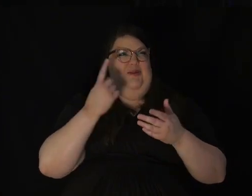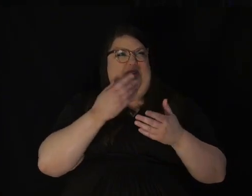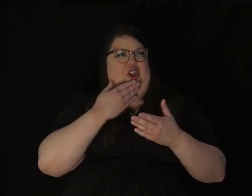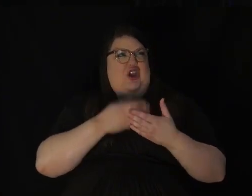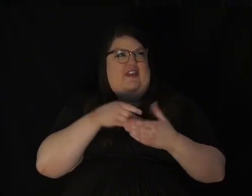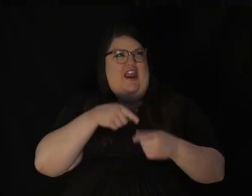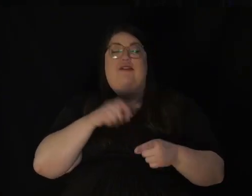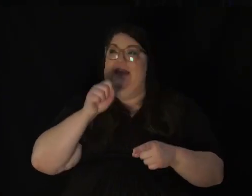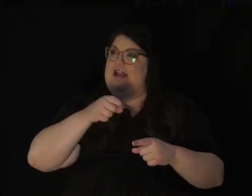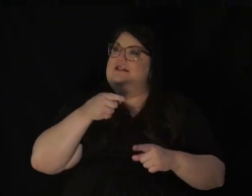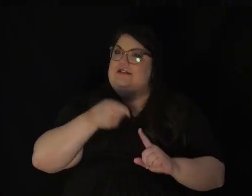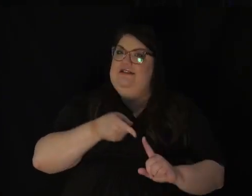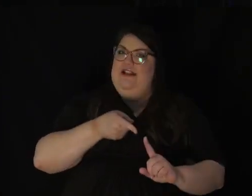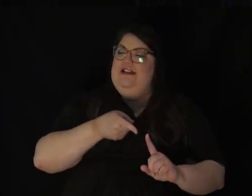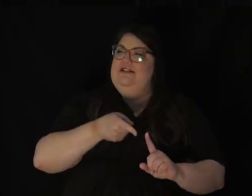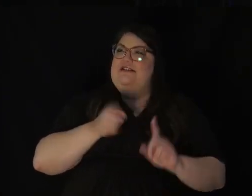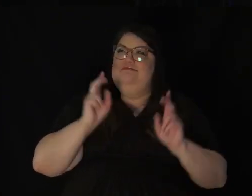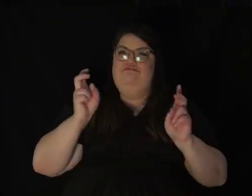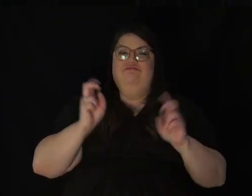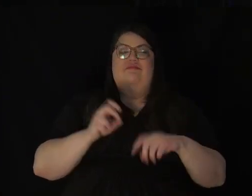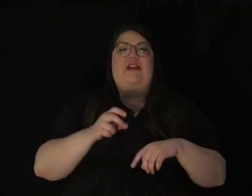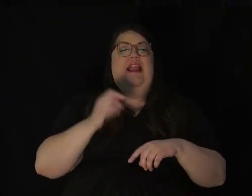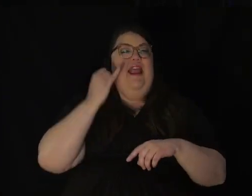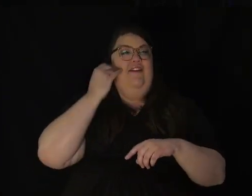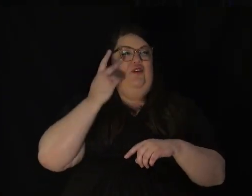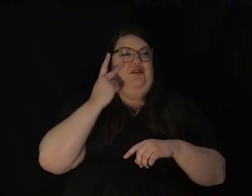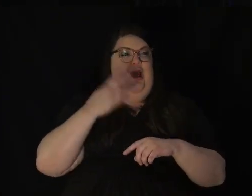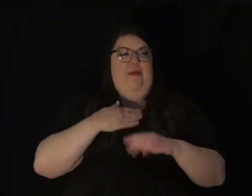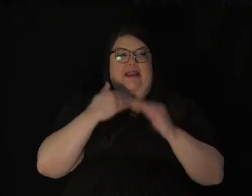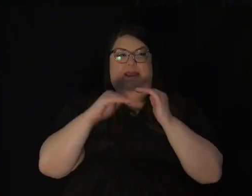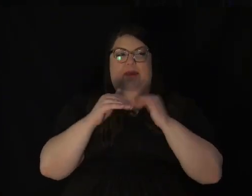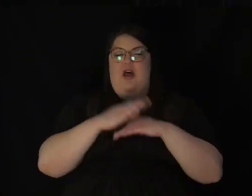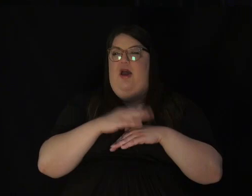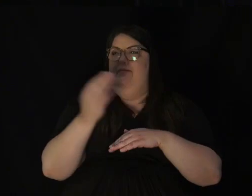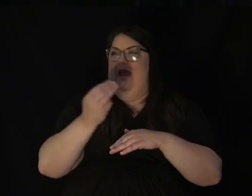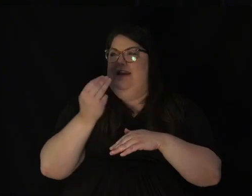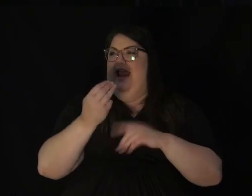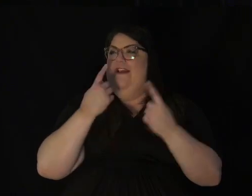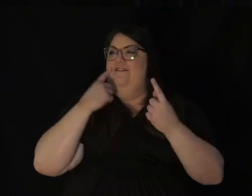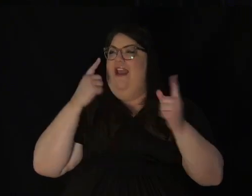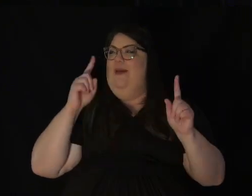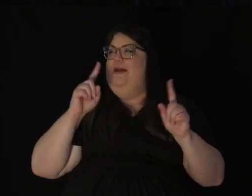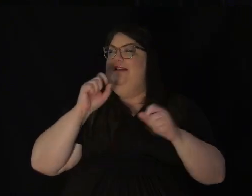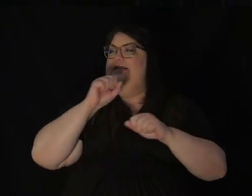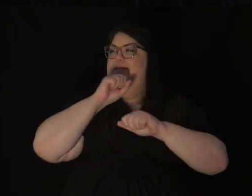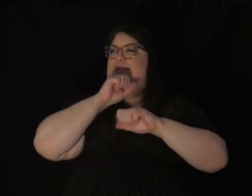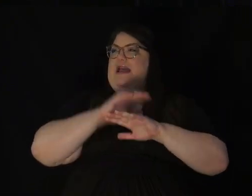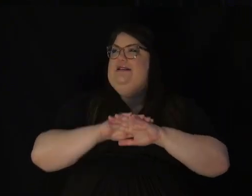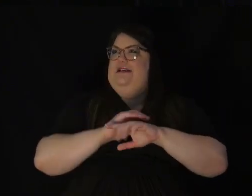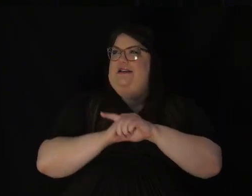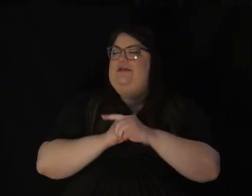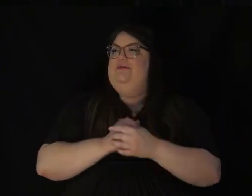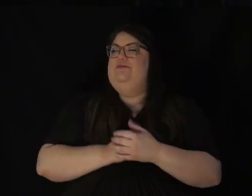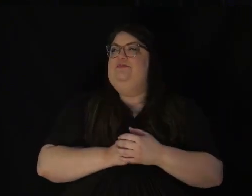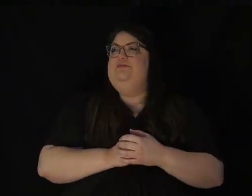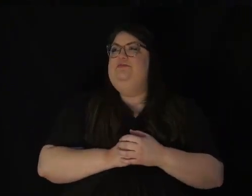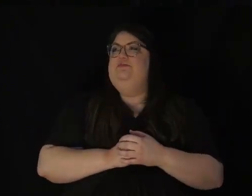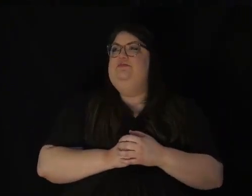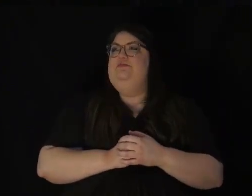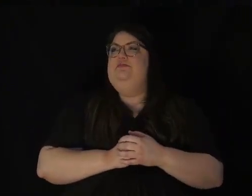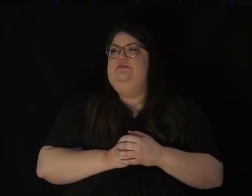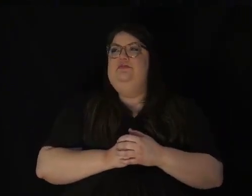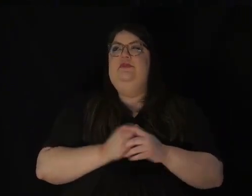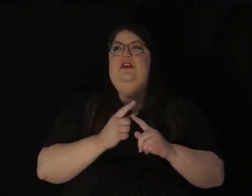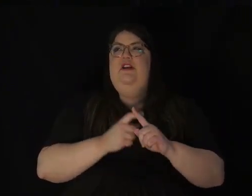this is one of them. If you saw my email on Monday, it's the famous blessing. And it comes from